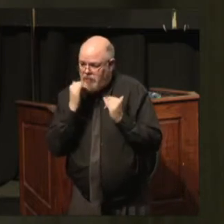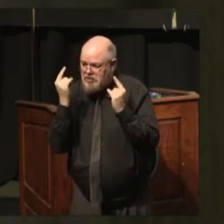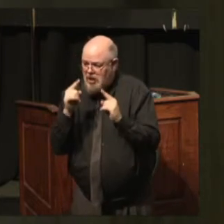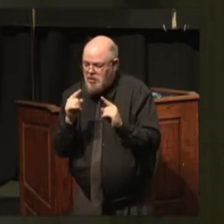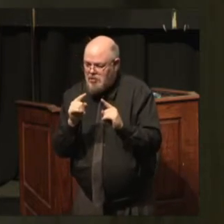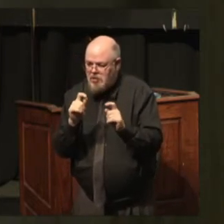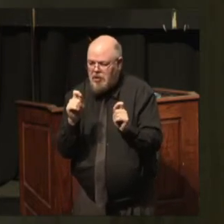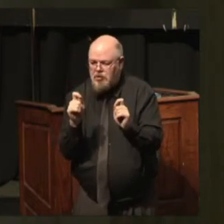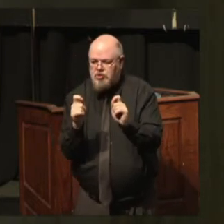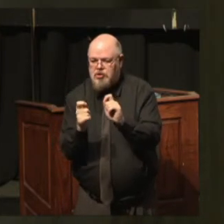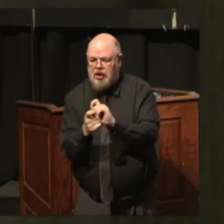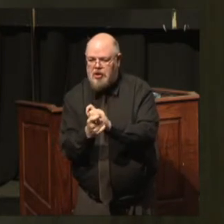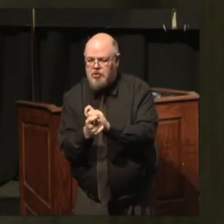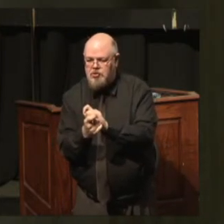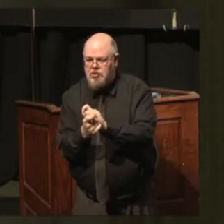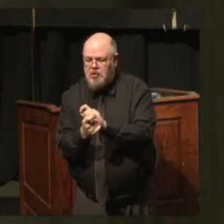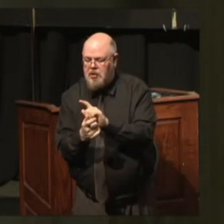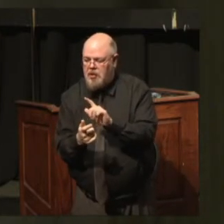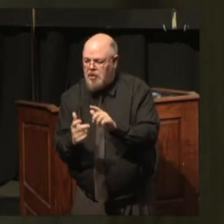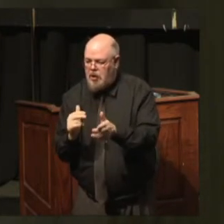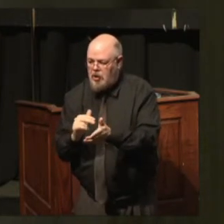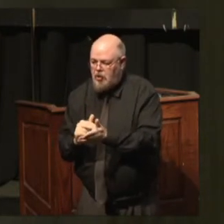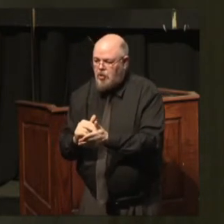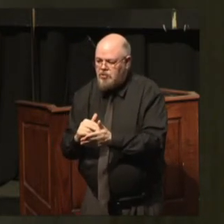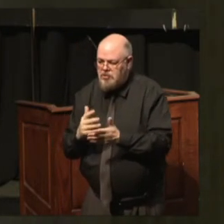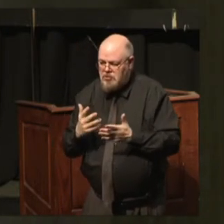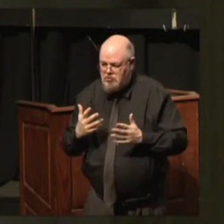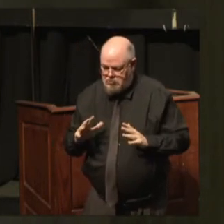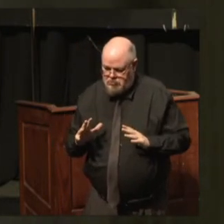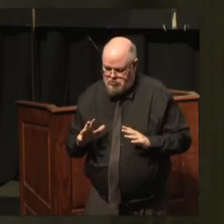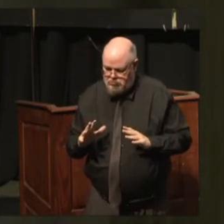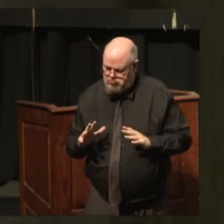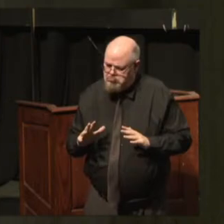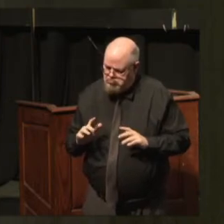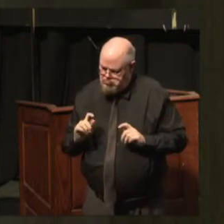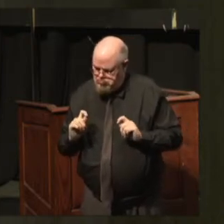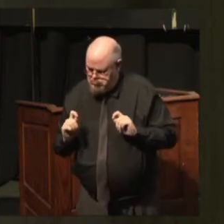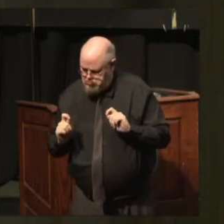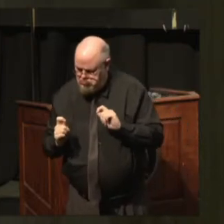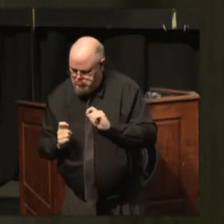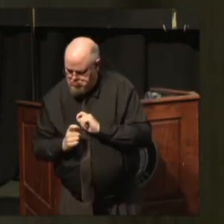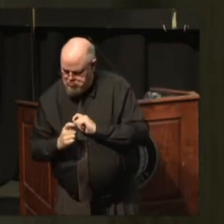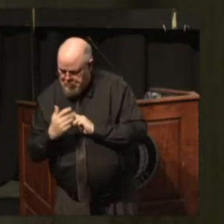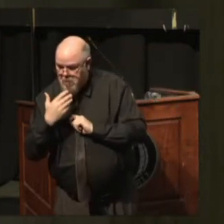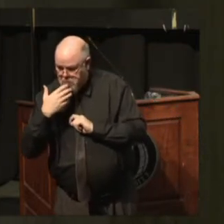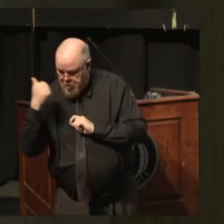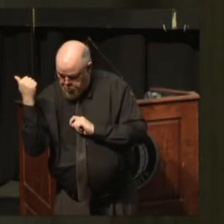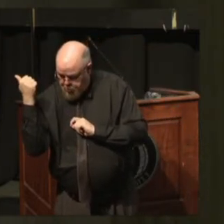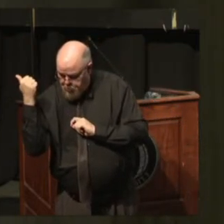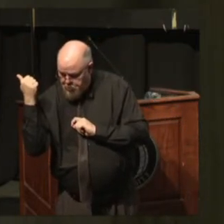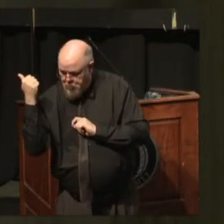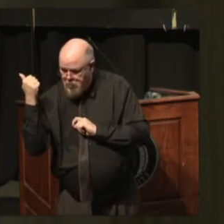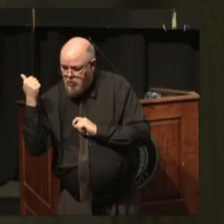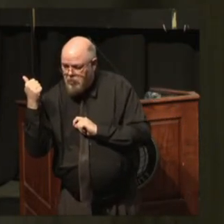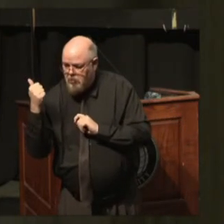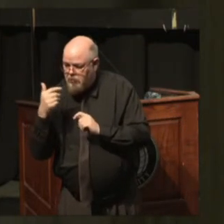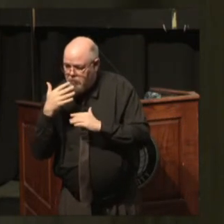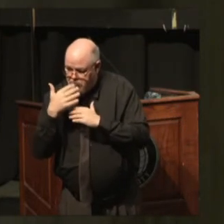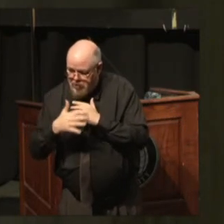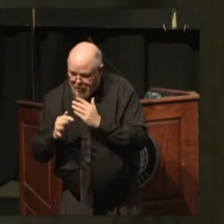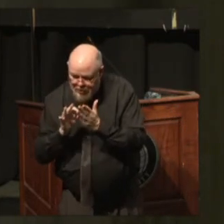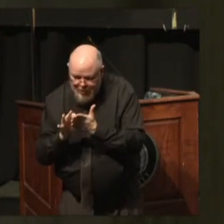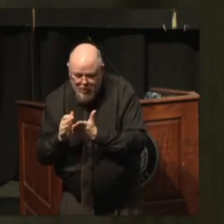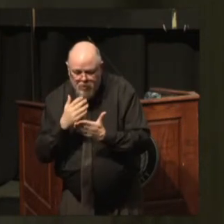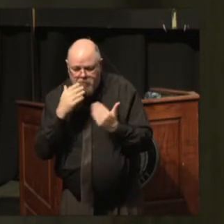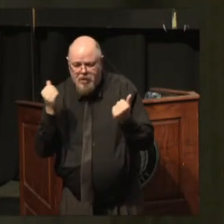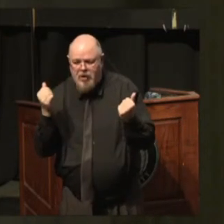around. And the nurse came out after things had turned around much for the better. And blood count better.